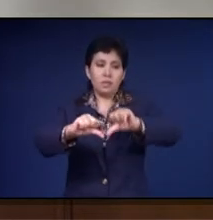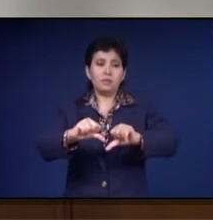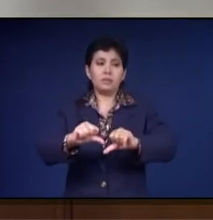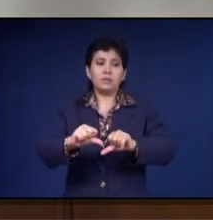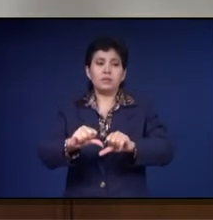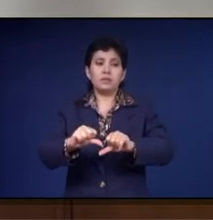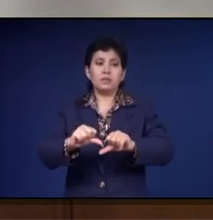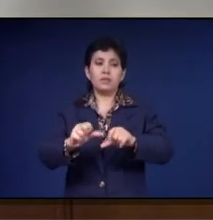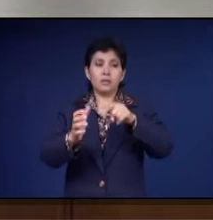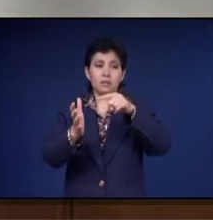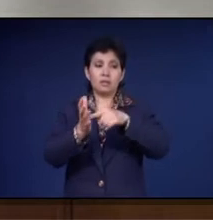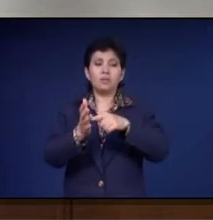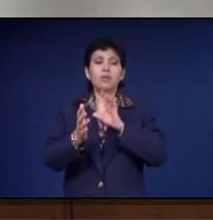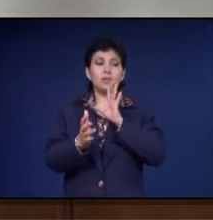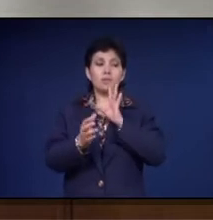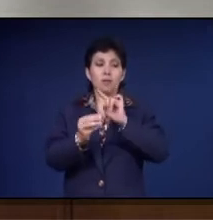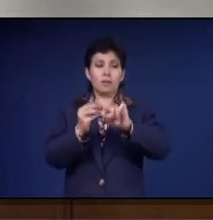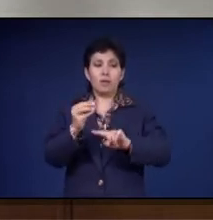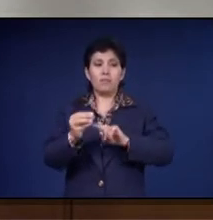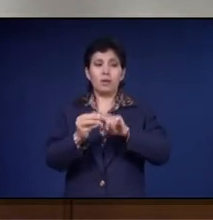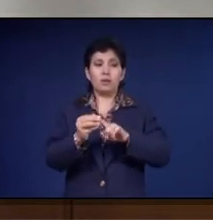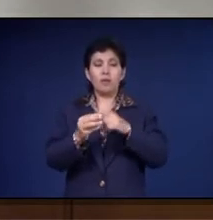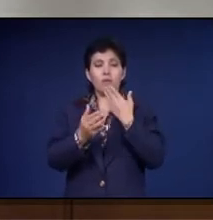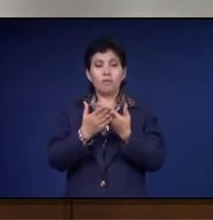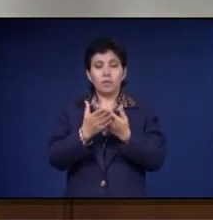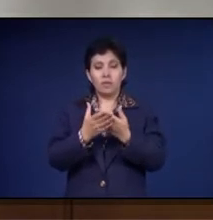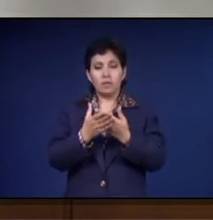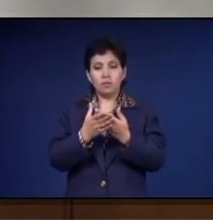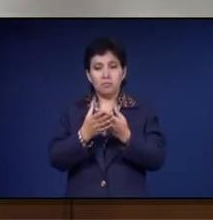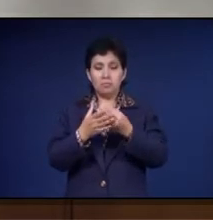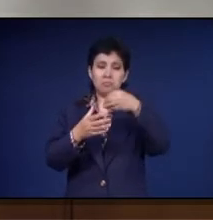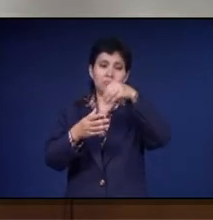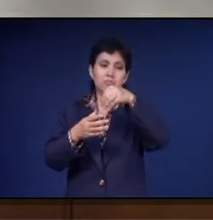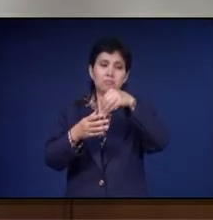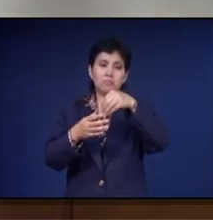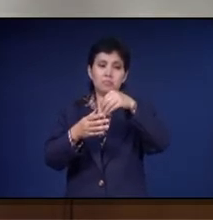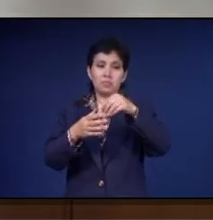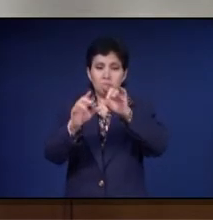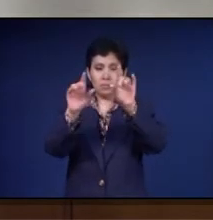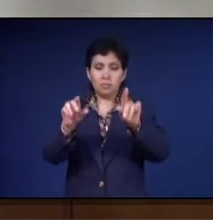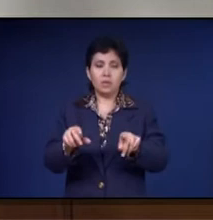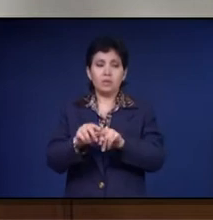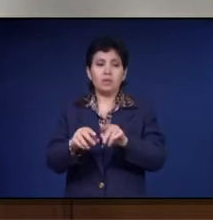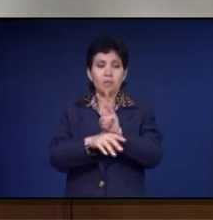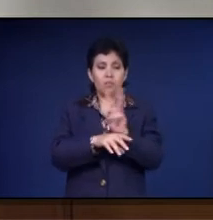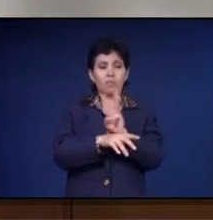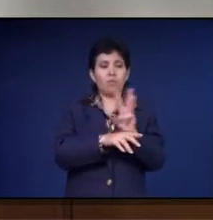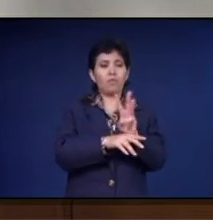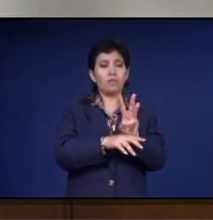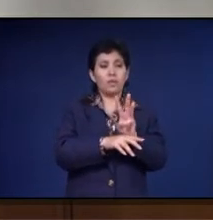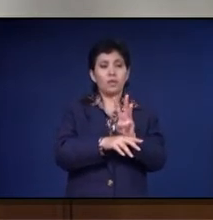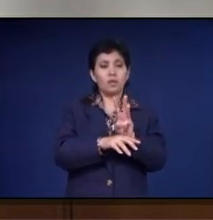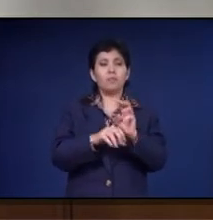movies. Just now we talked about mood is contagious. So in the movie can